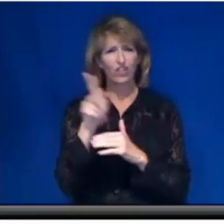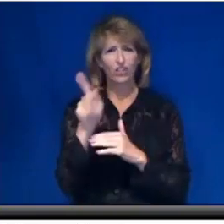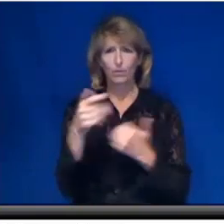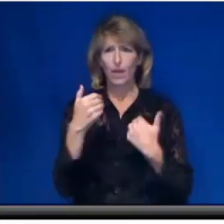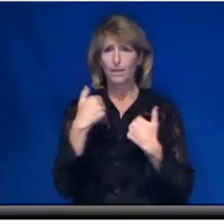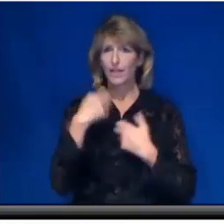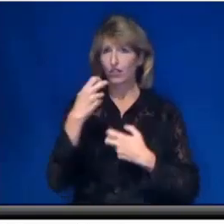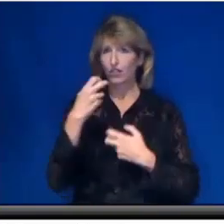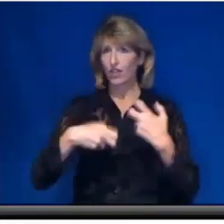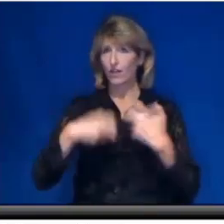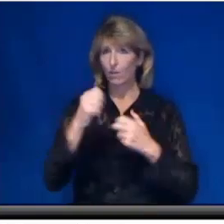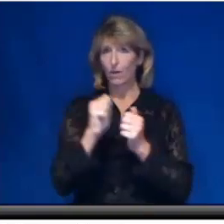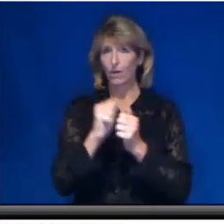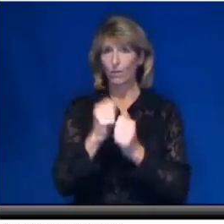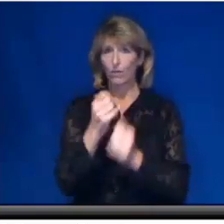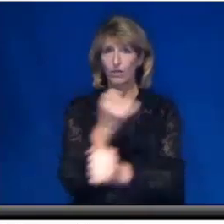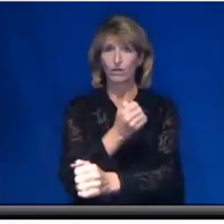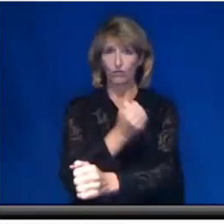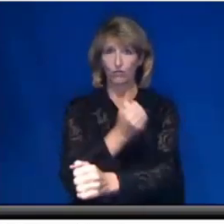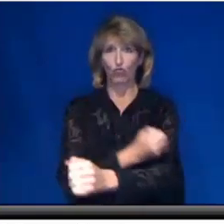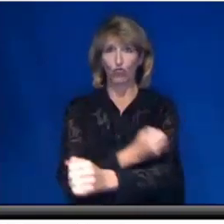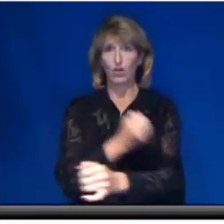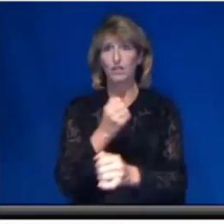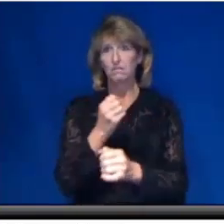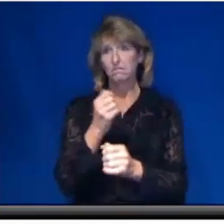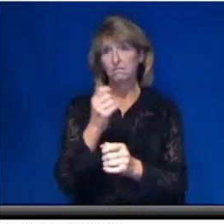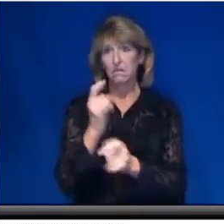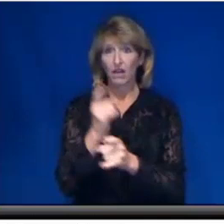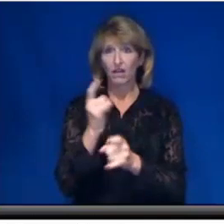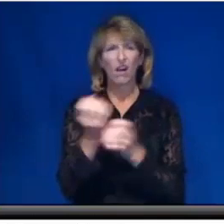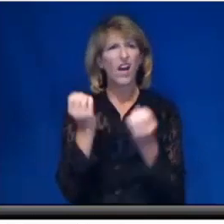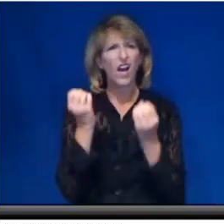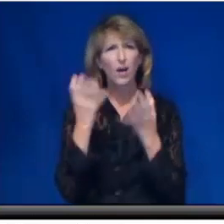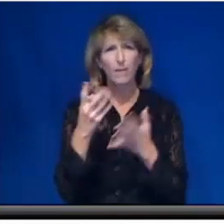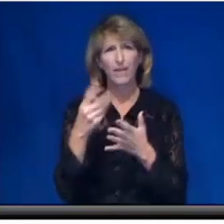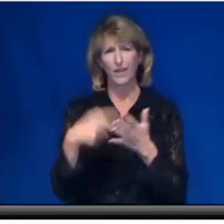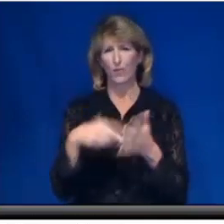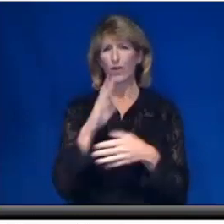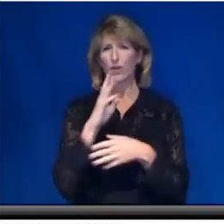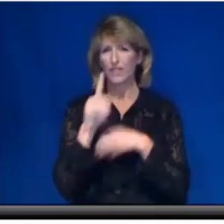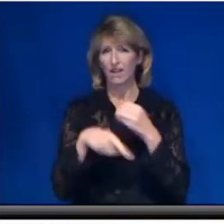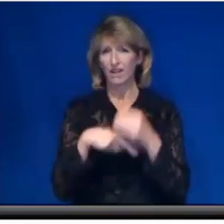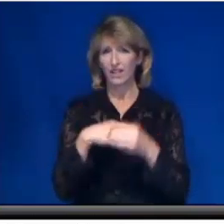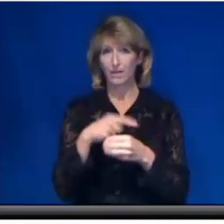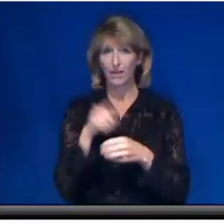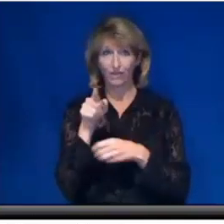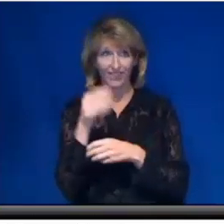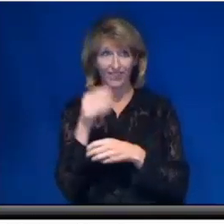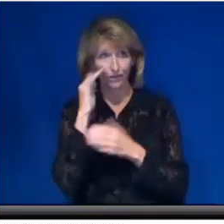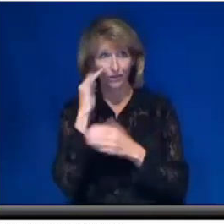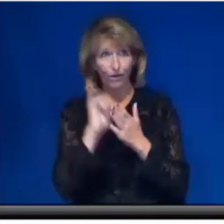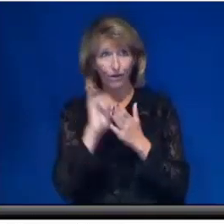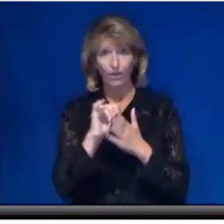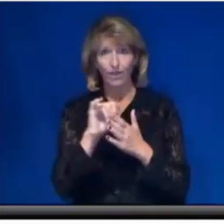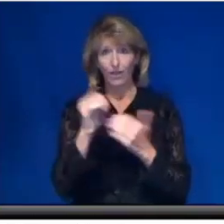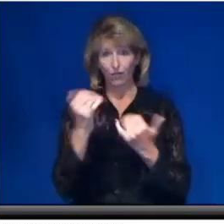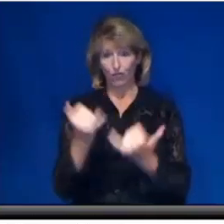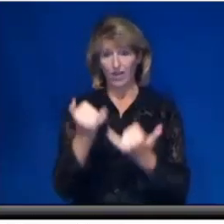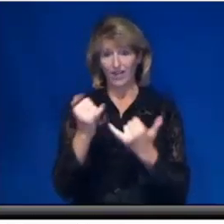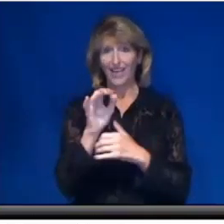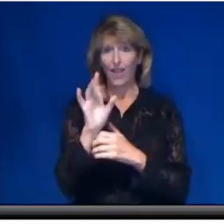Within the hearing population, or the general population, there are about 8% of 12 and